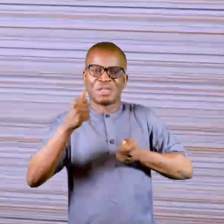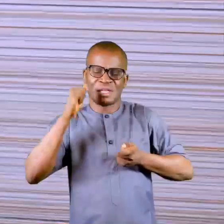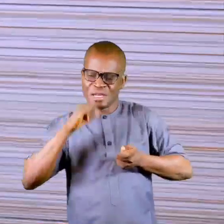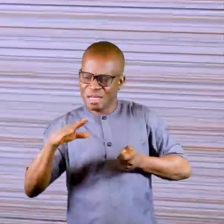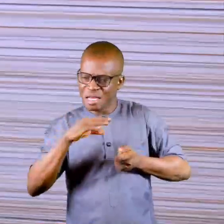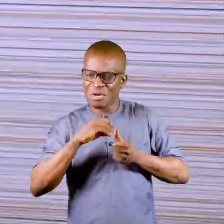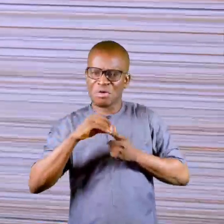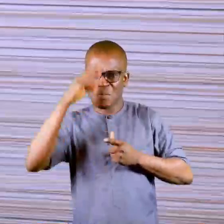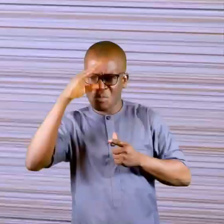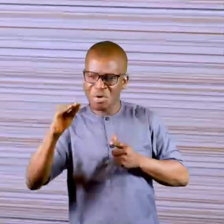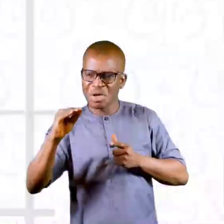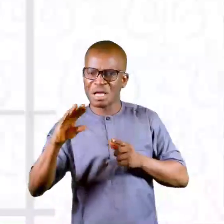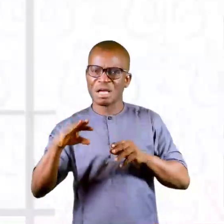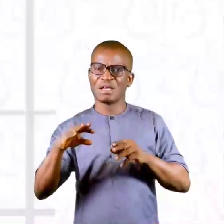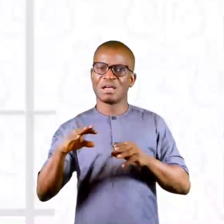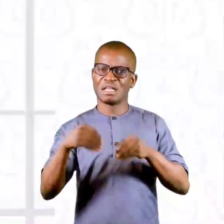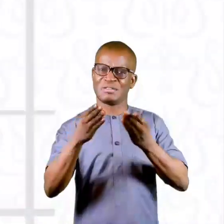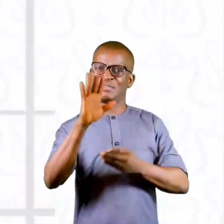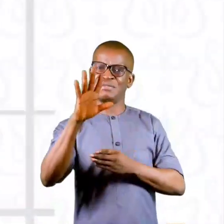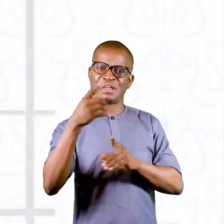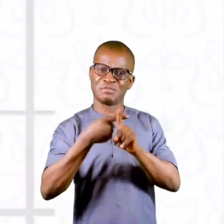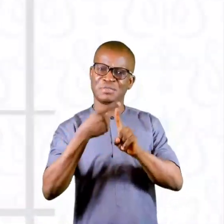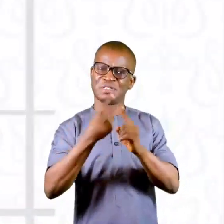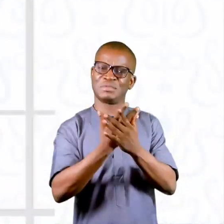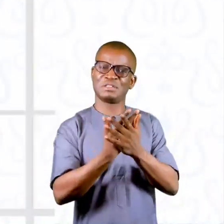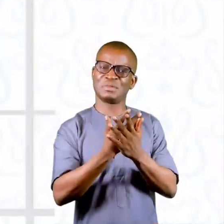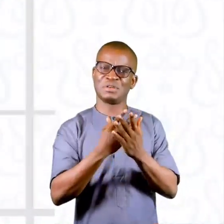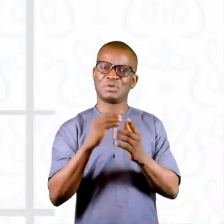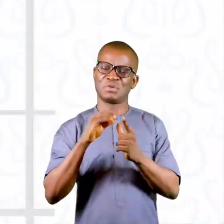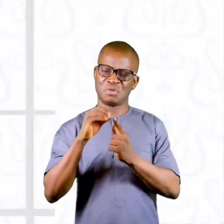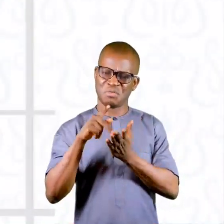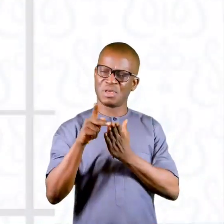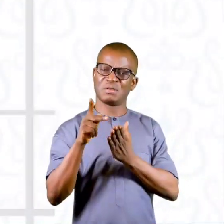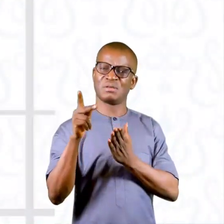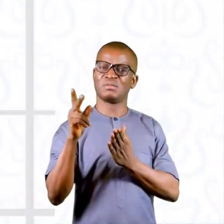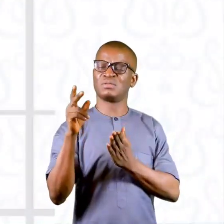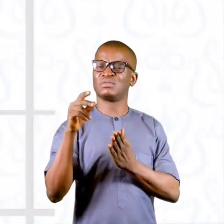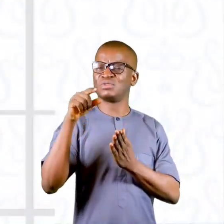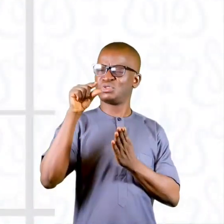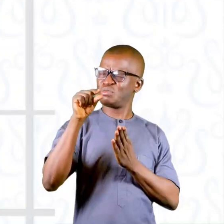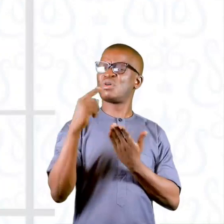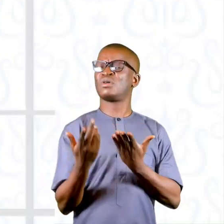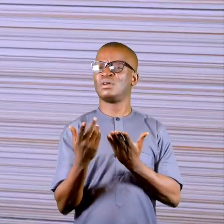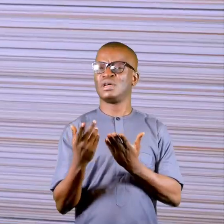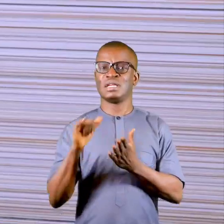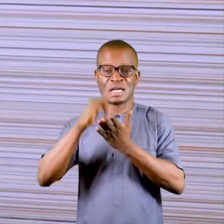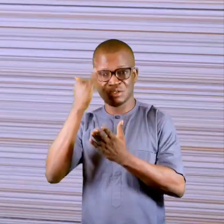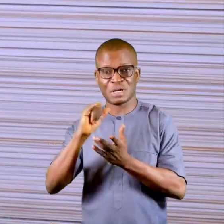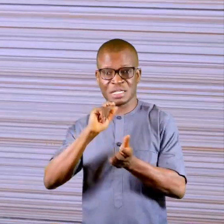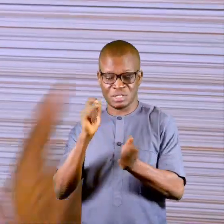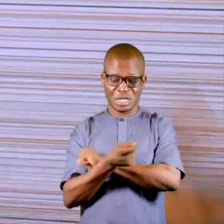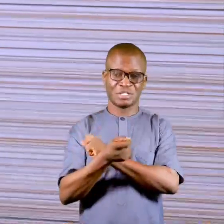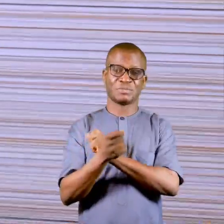or a boy and is given 5 months imprisonment or option of fine. So the 2015 reenactment came